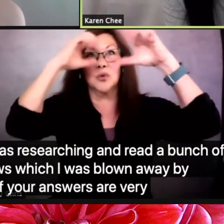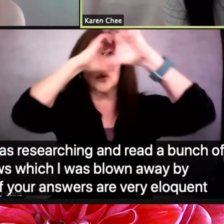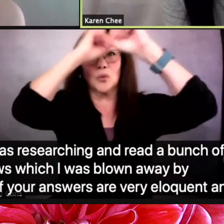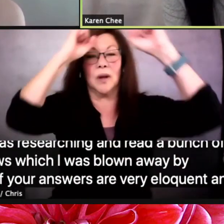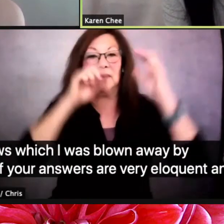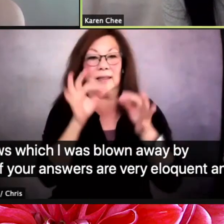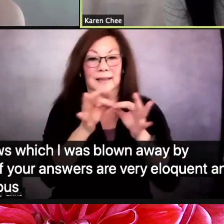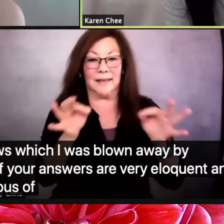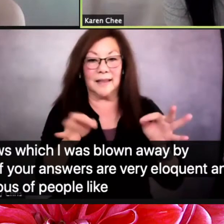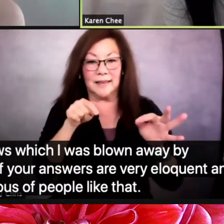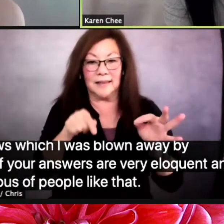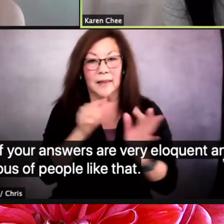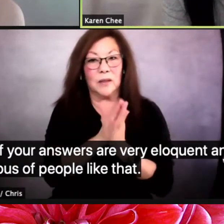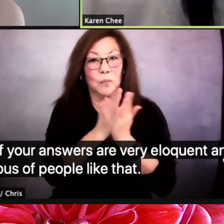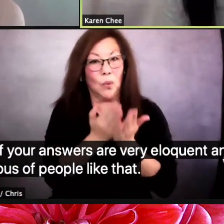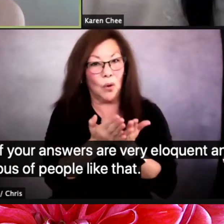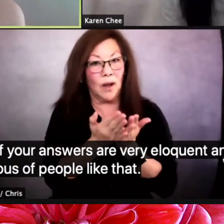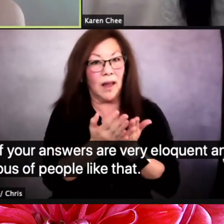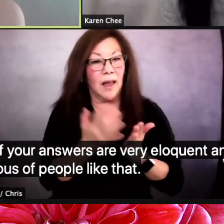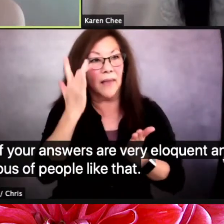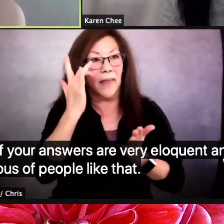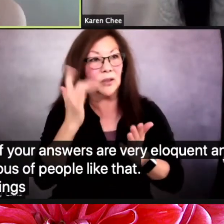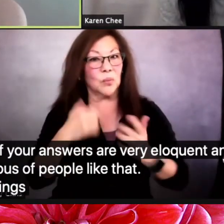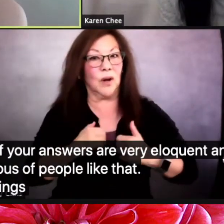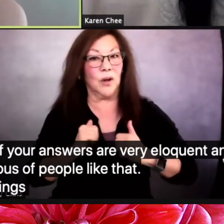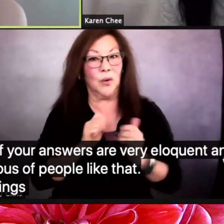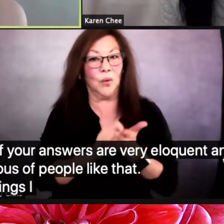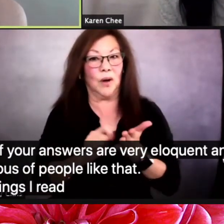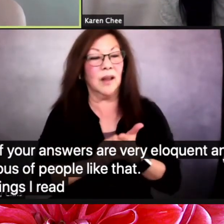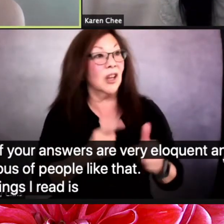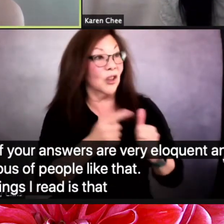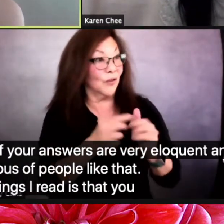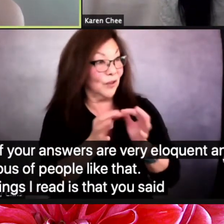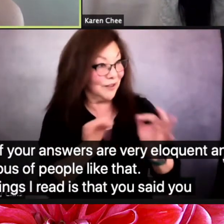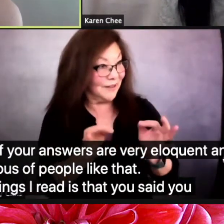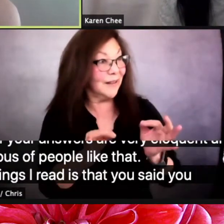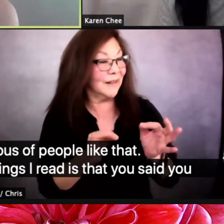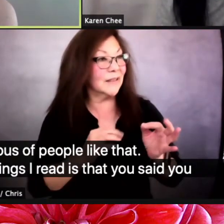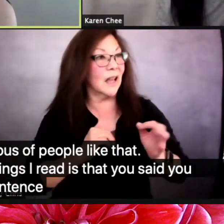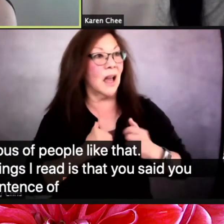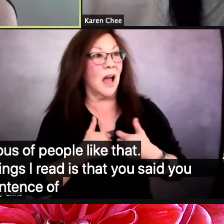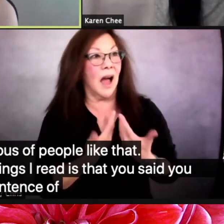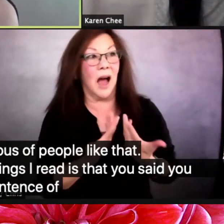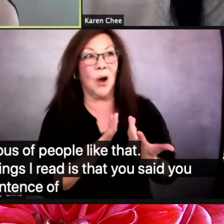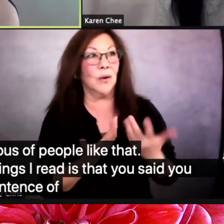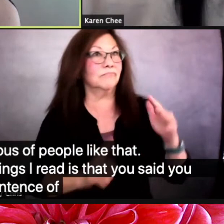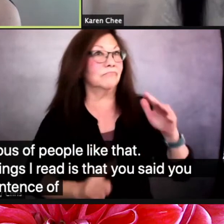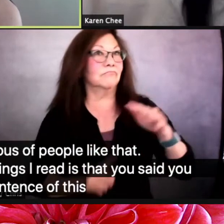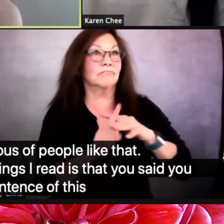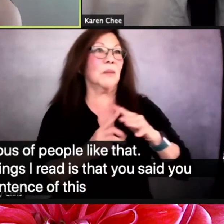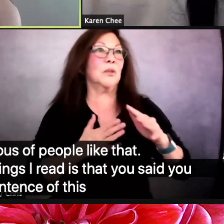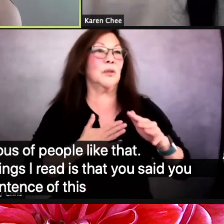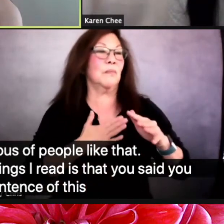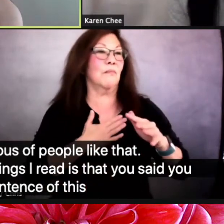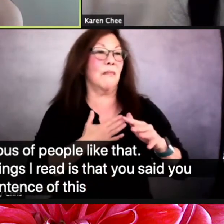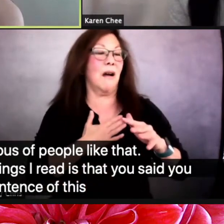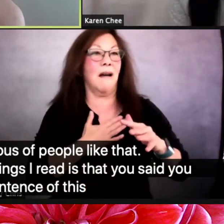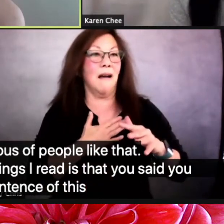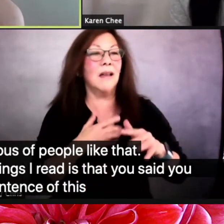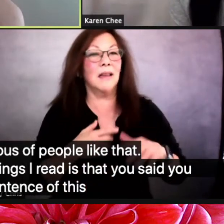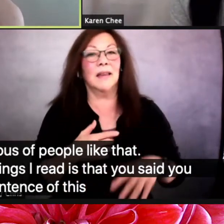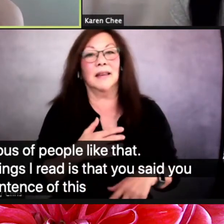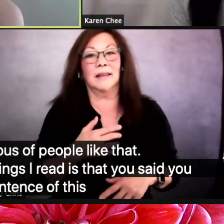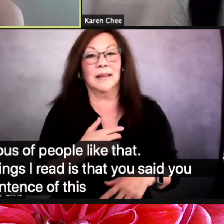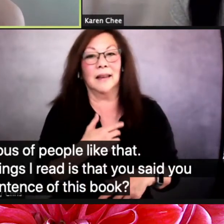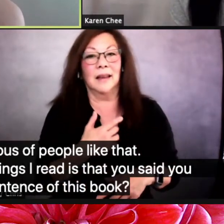book, and that's how you wrote. What Yeah, was? the first sentence, that's just how it always comes to me. I think that for me, I'm